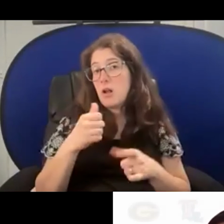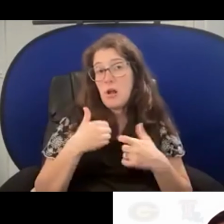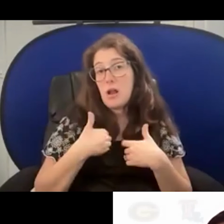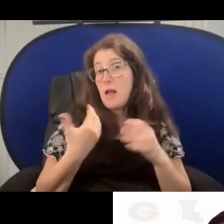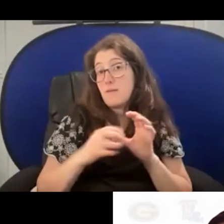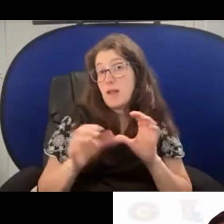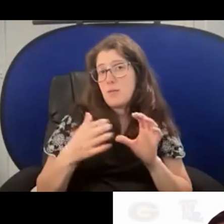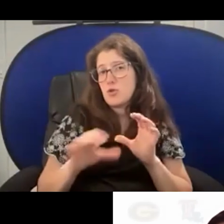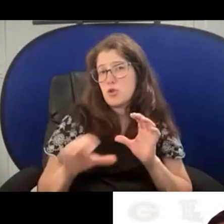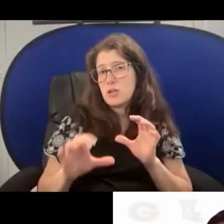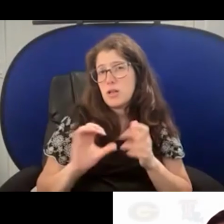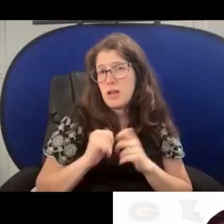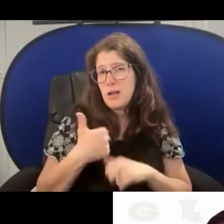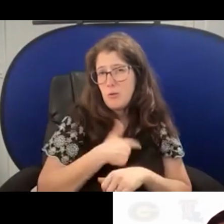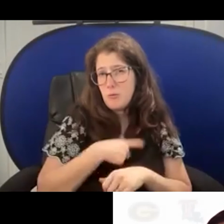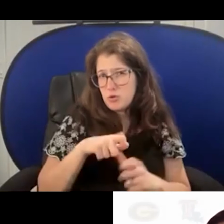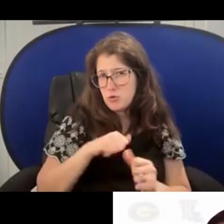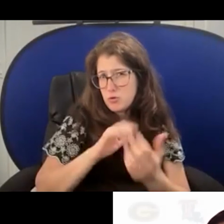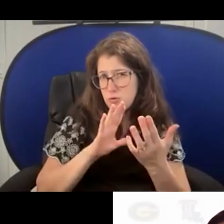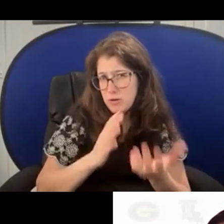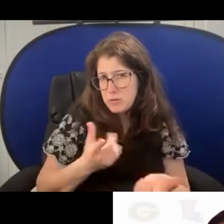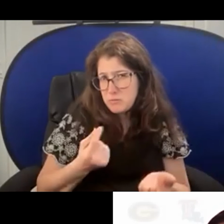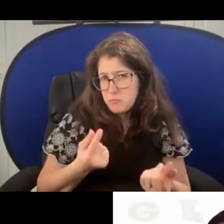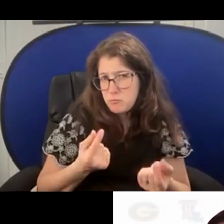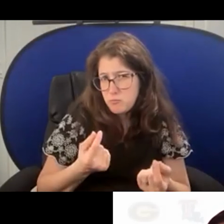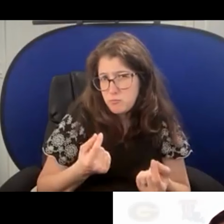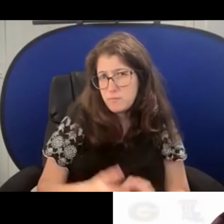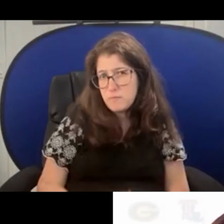So how should we address this?